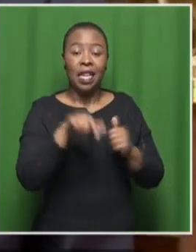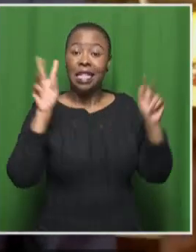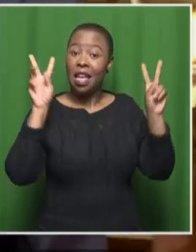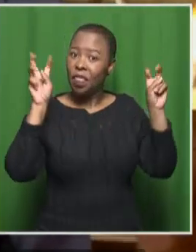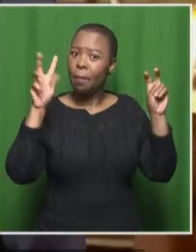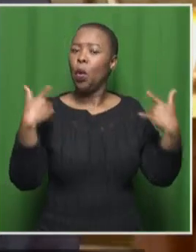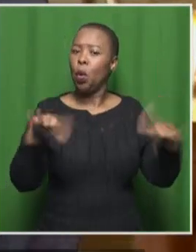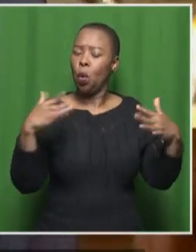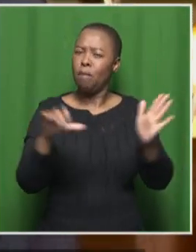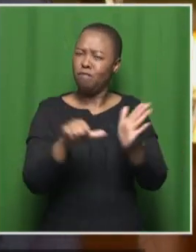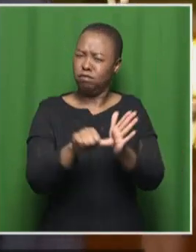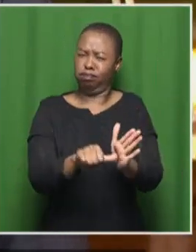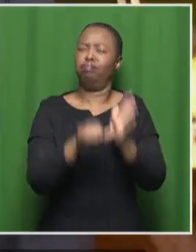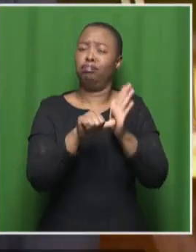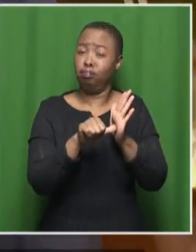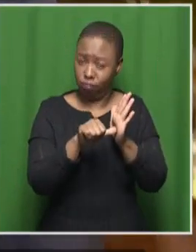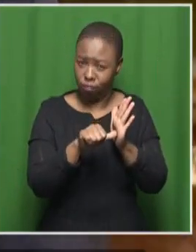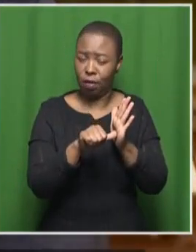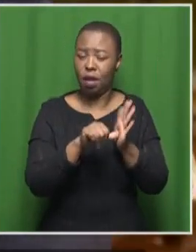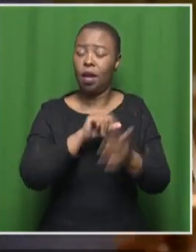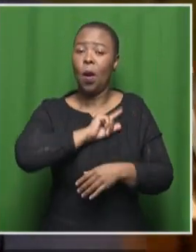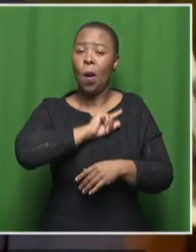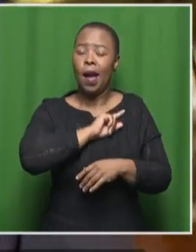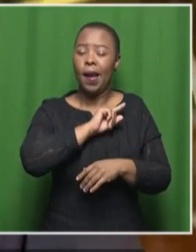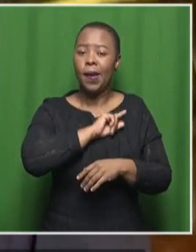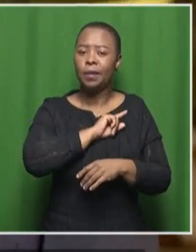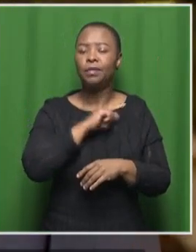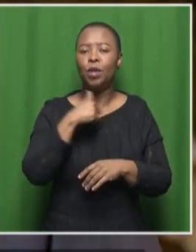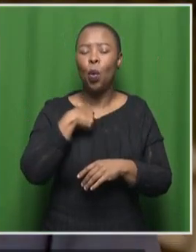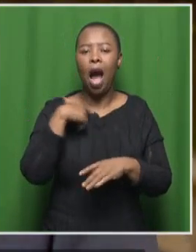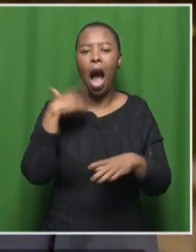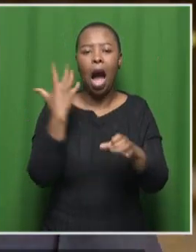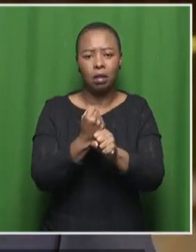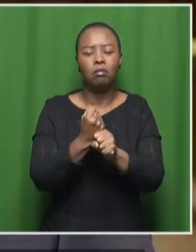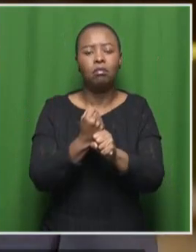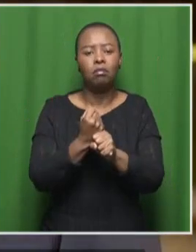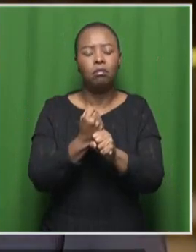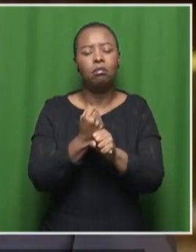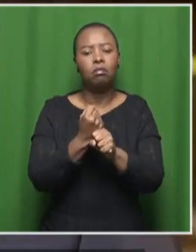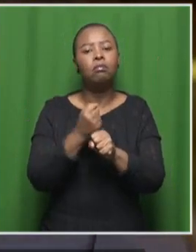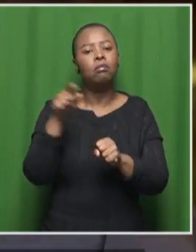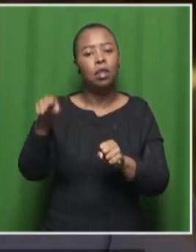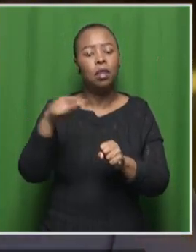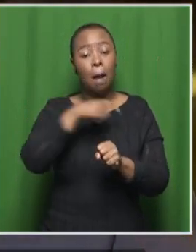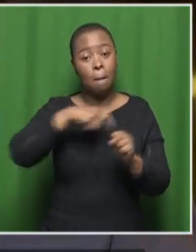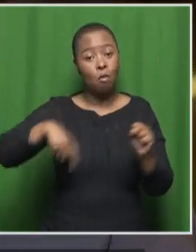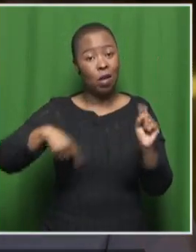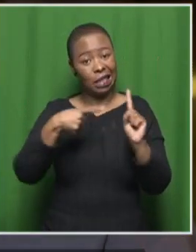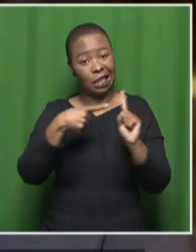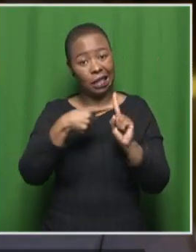choose because when we understood that the president was going to be available for